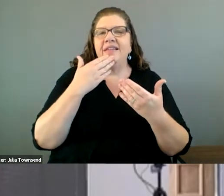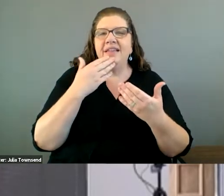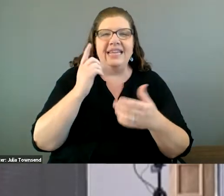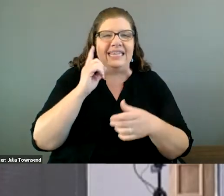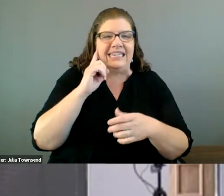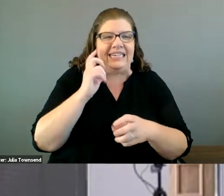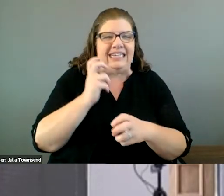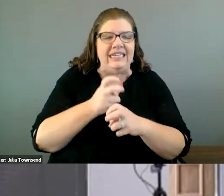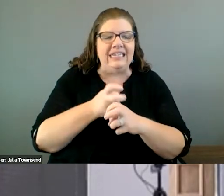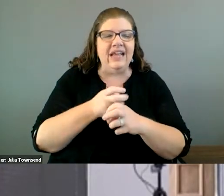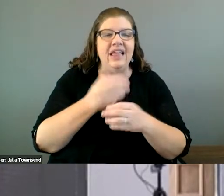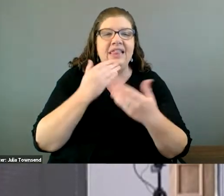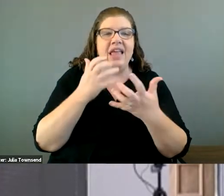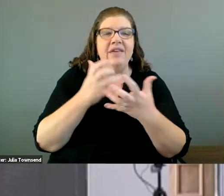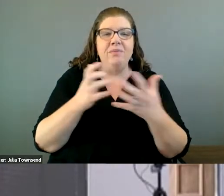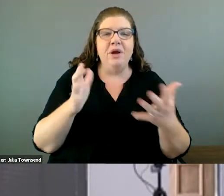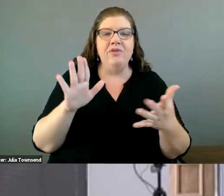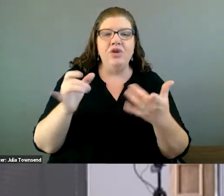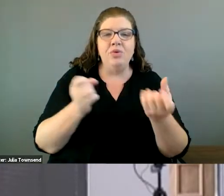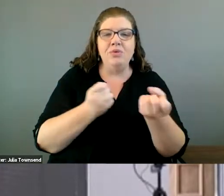support, and